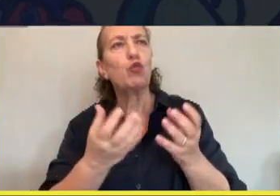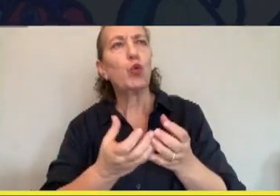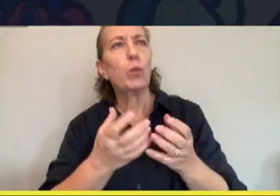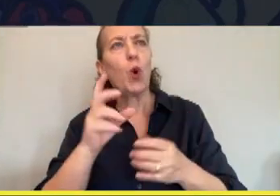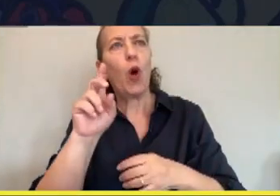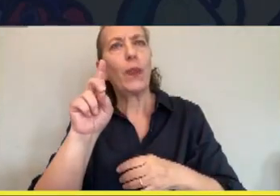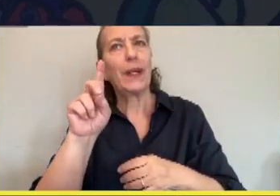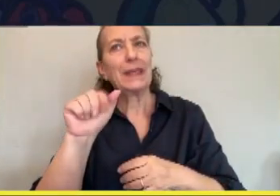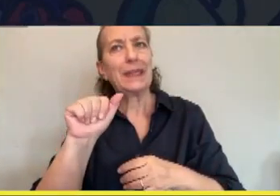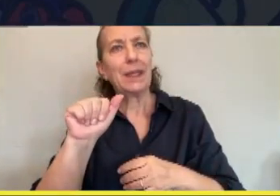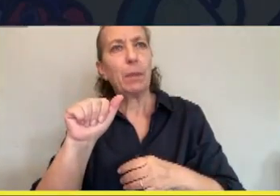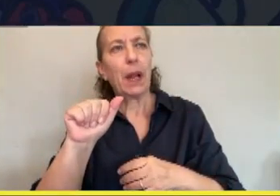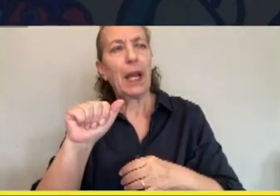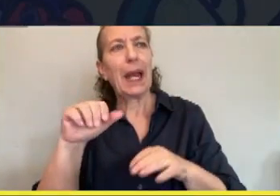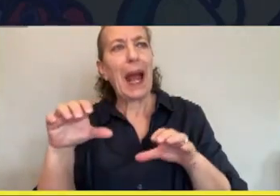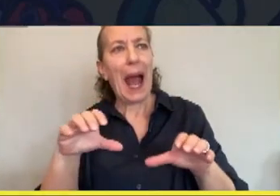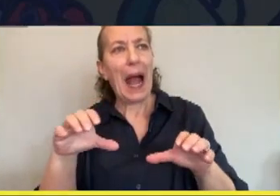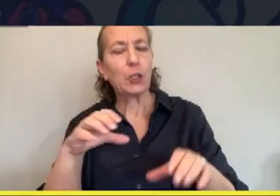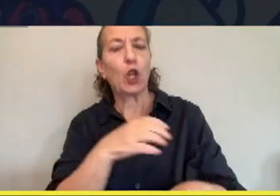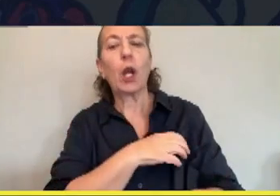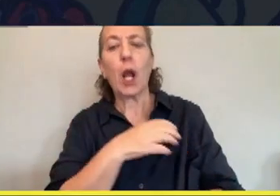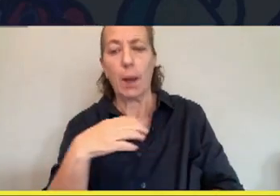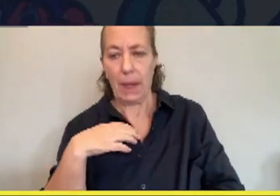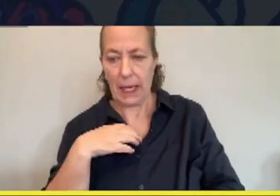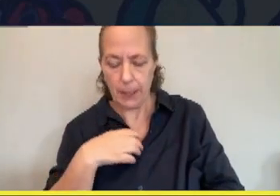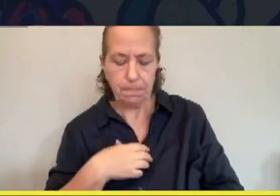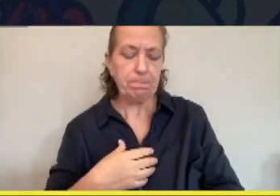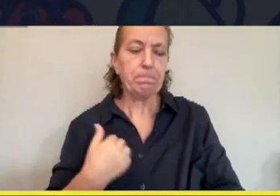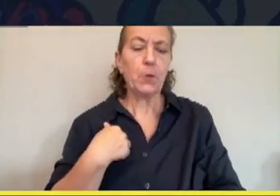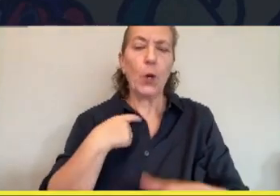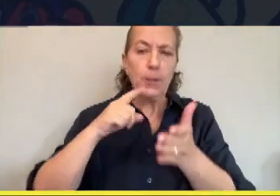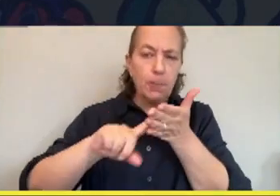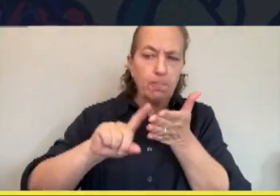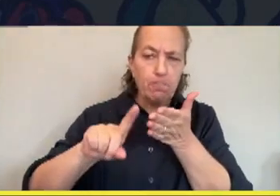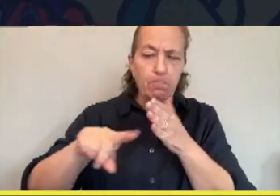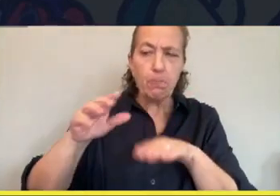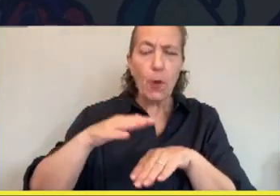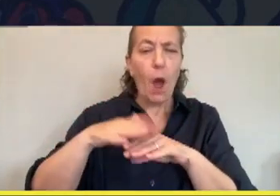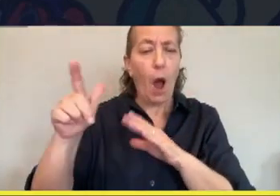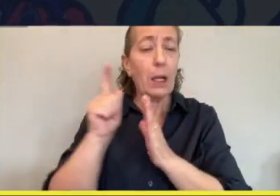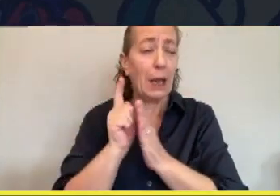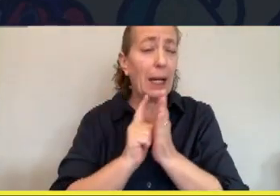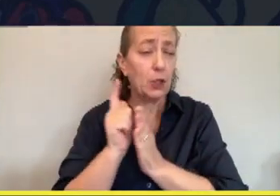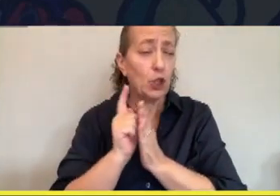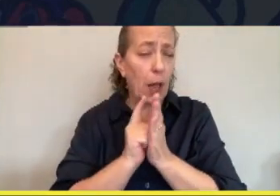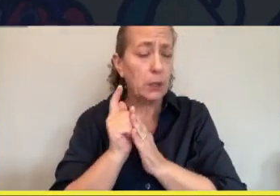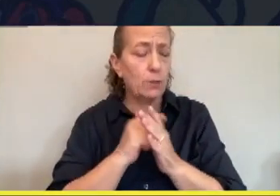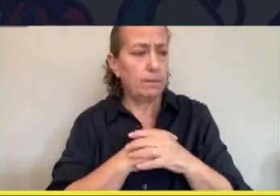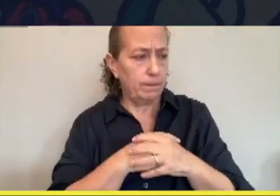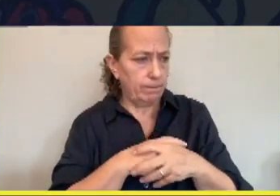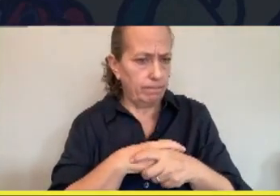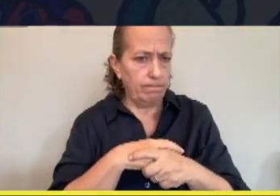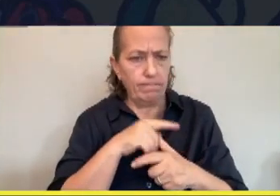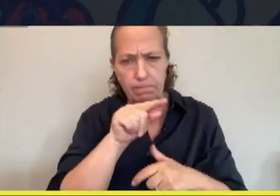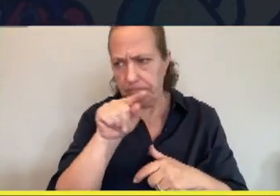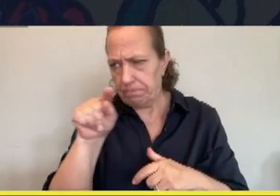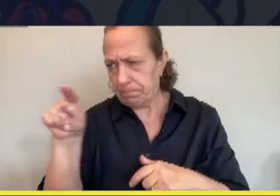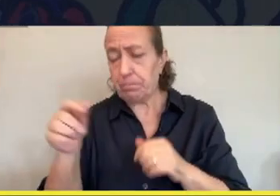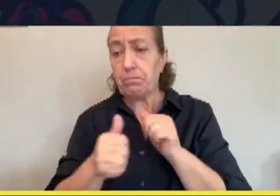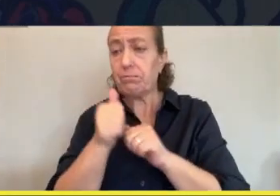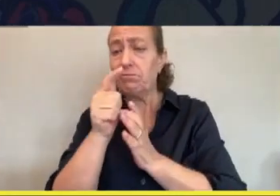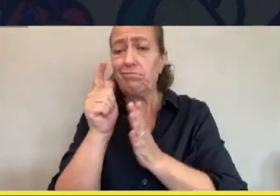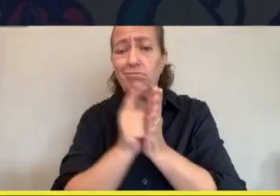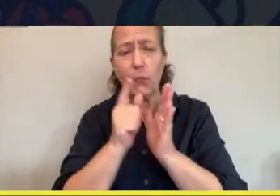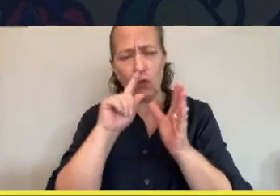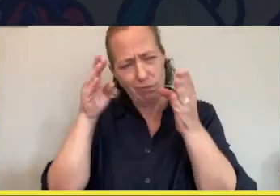and we did some research on legislation, and most of the legislation really catered towards a particular group